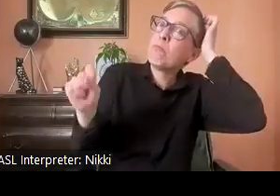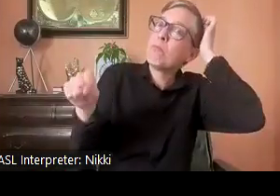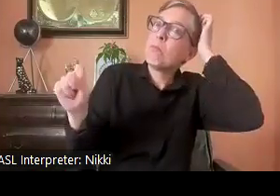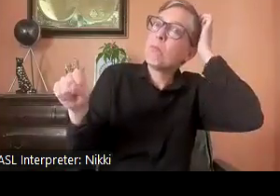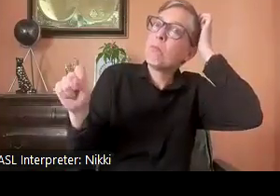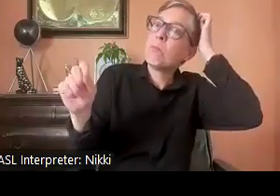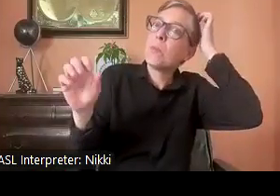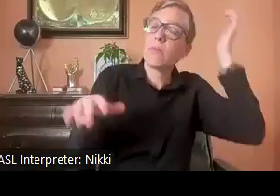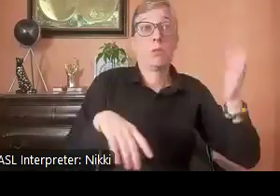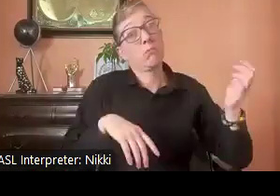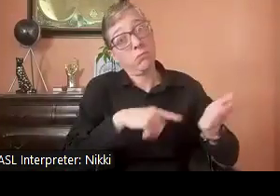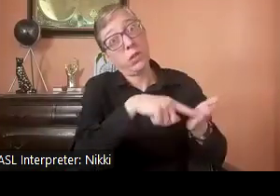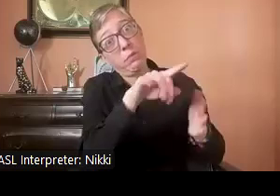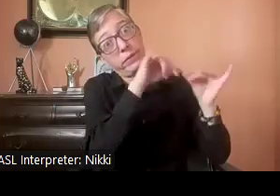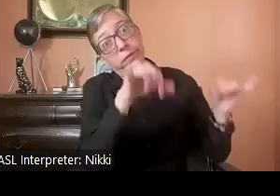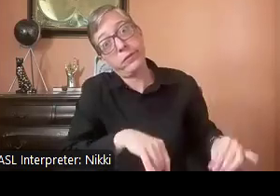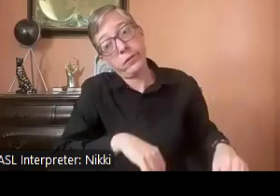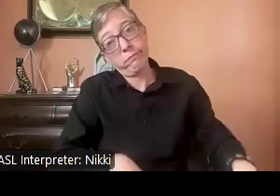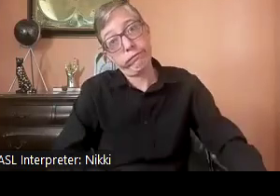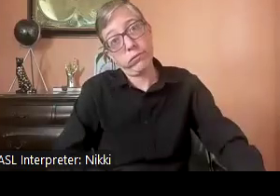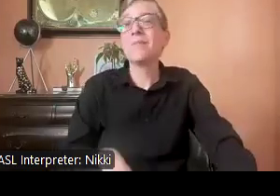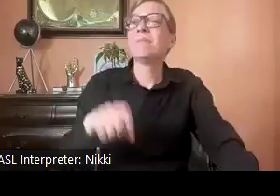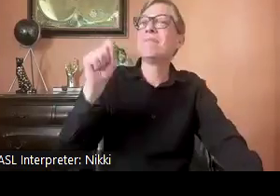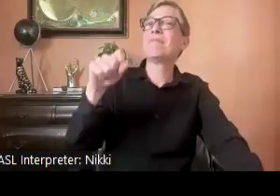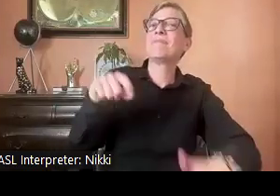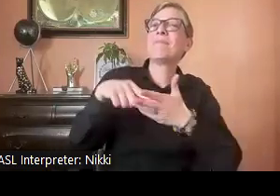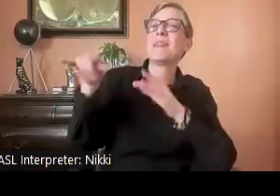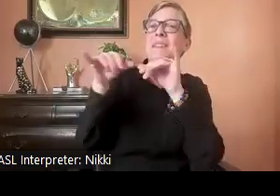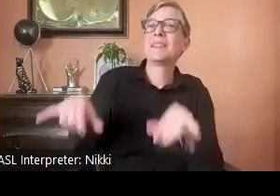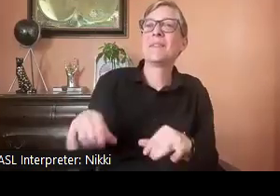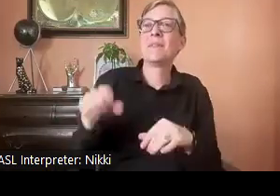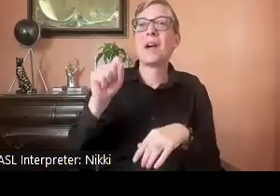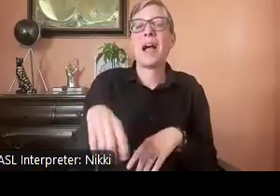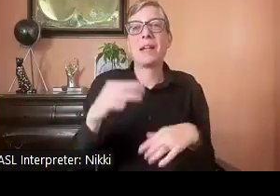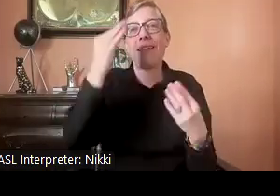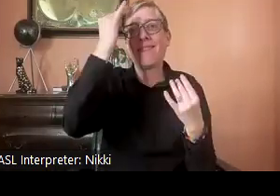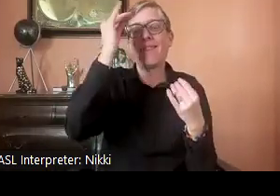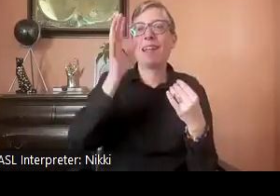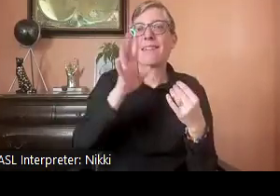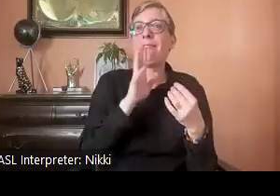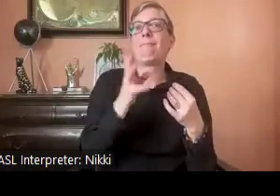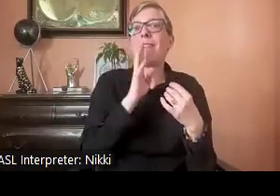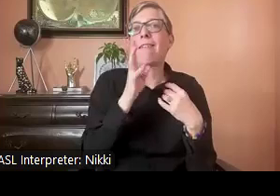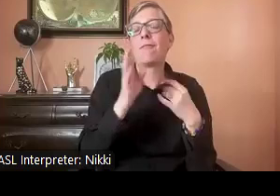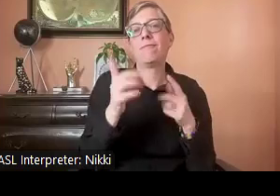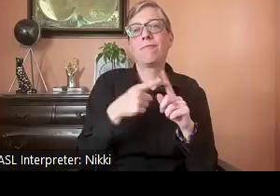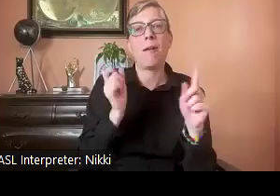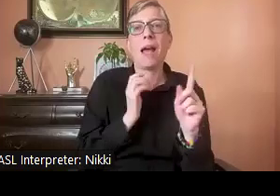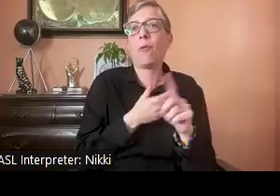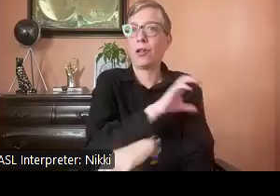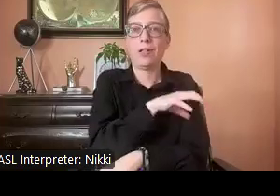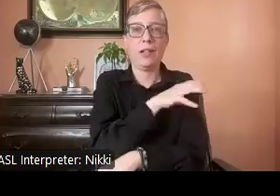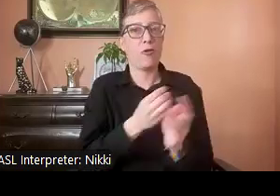like it's payment system. said, yeah, I think payment system is a bit, I can think out loud just from our clinical growth, right?